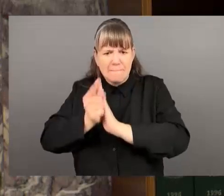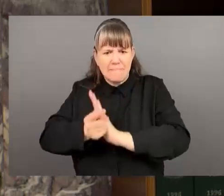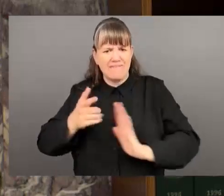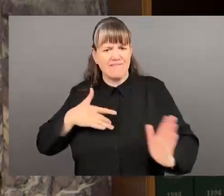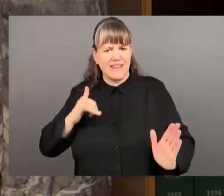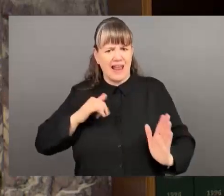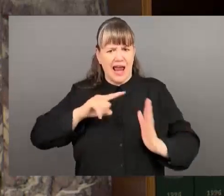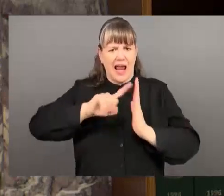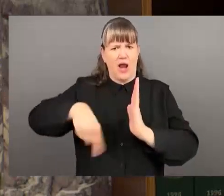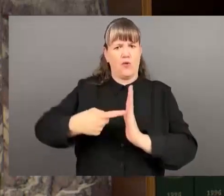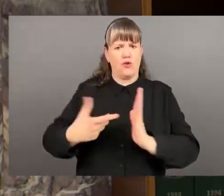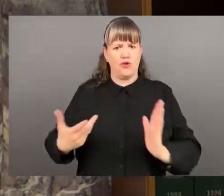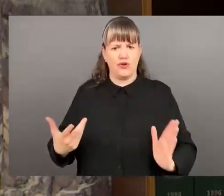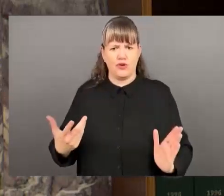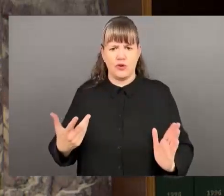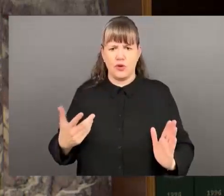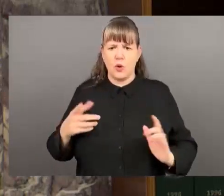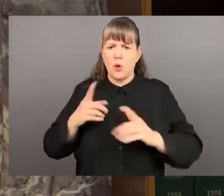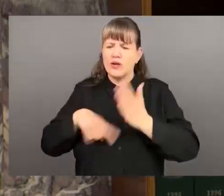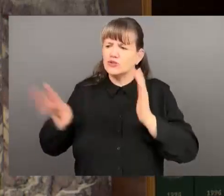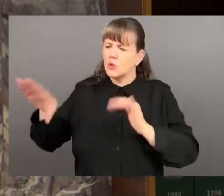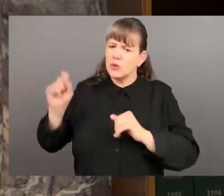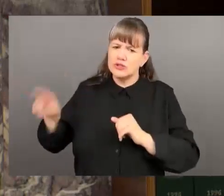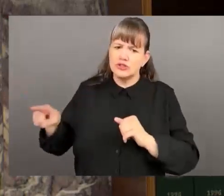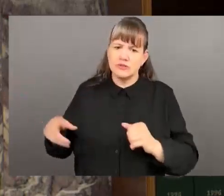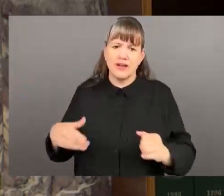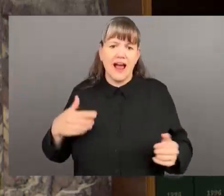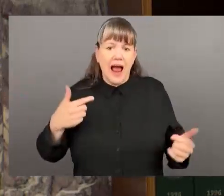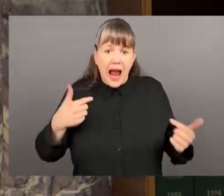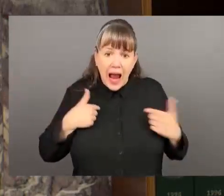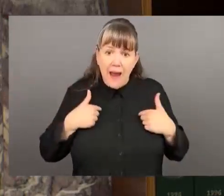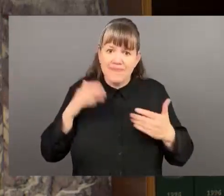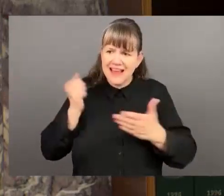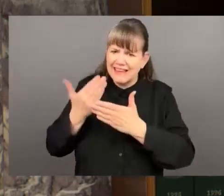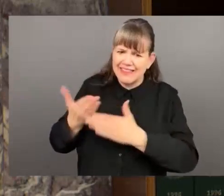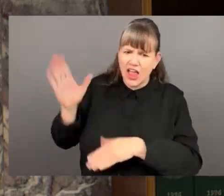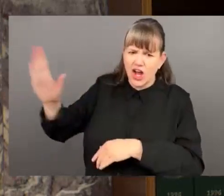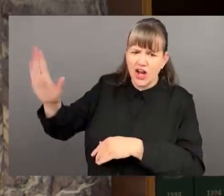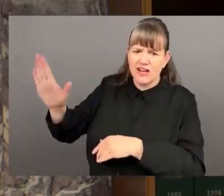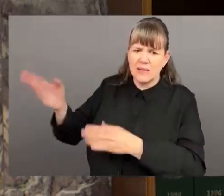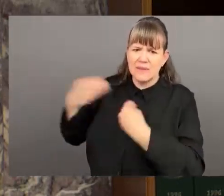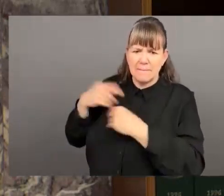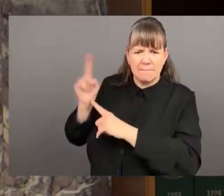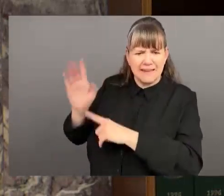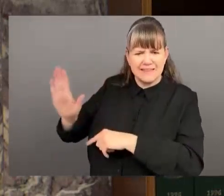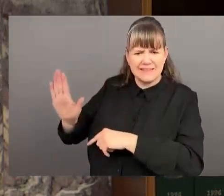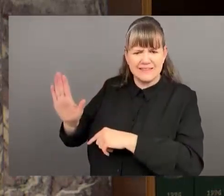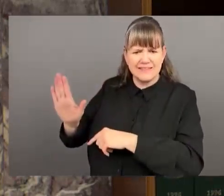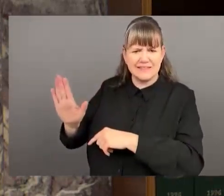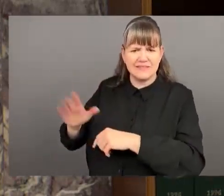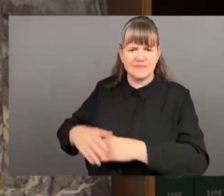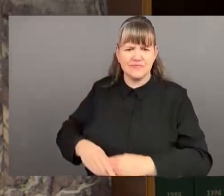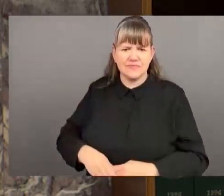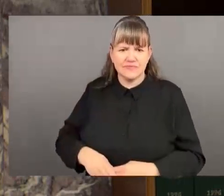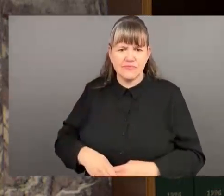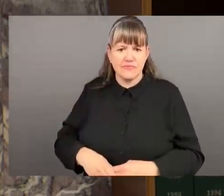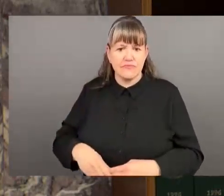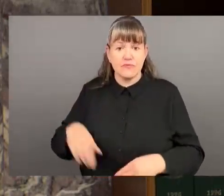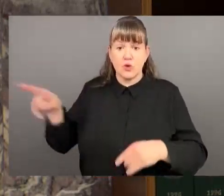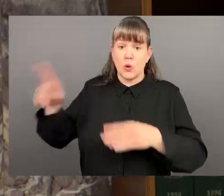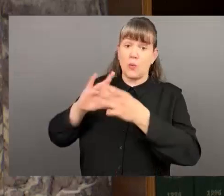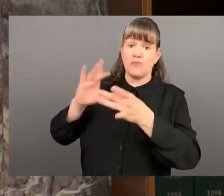that something's improved by 25%, well, you didn't have that far to go when it was in such a dire position to begin